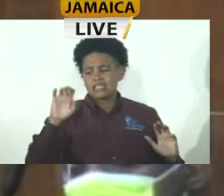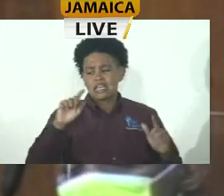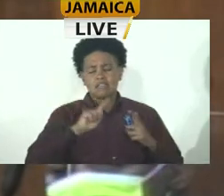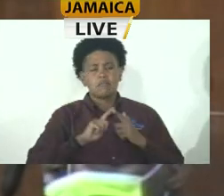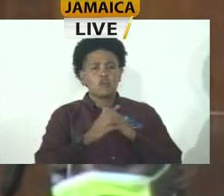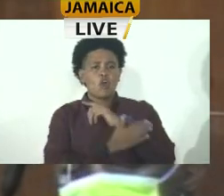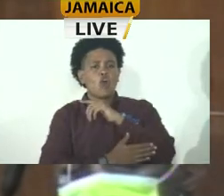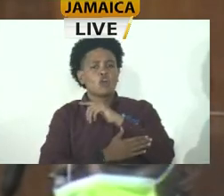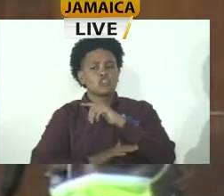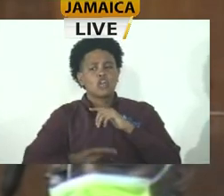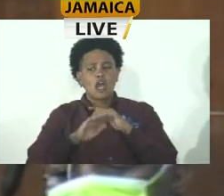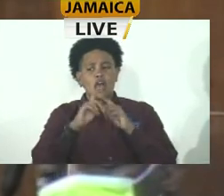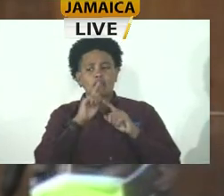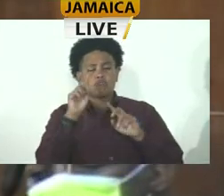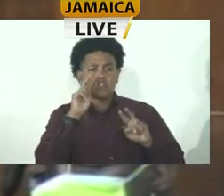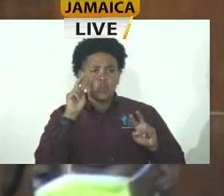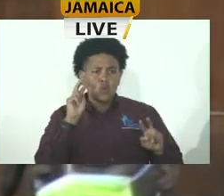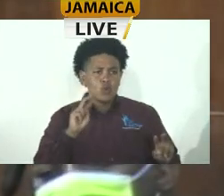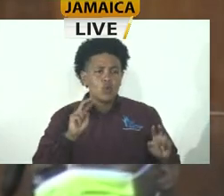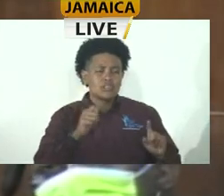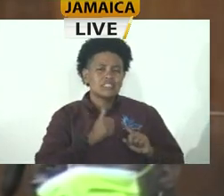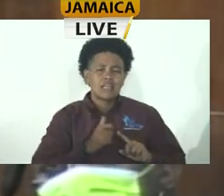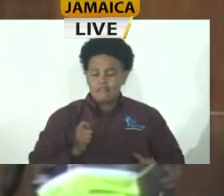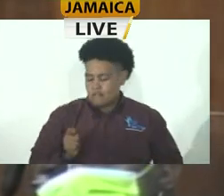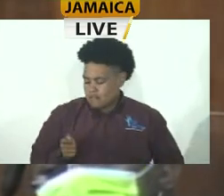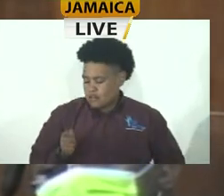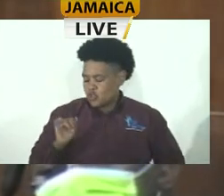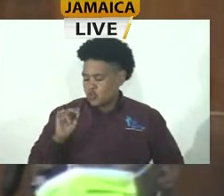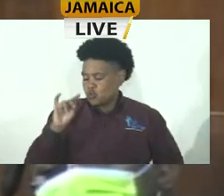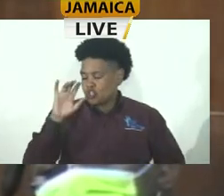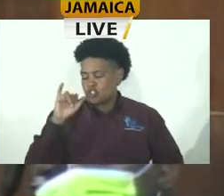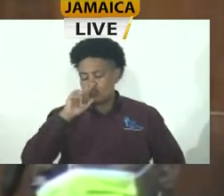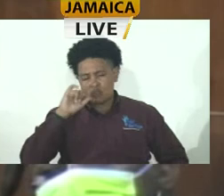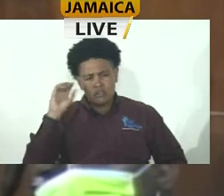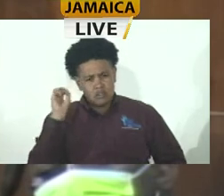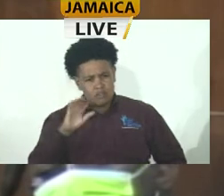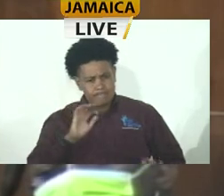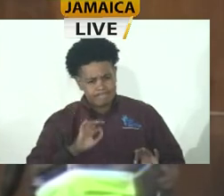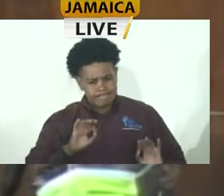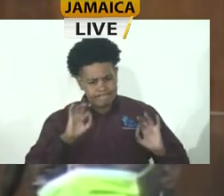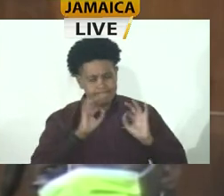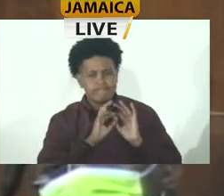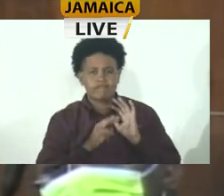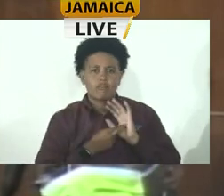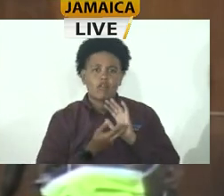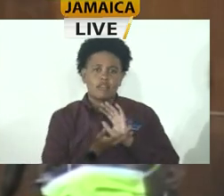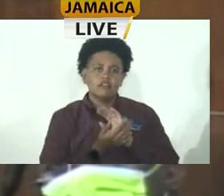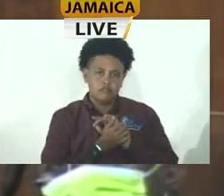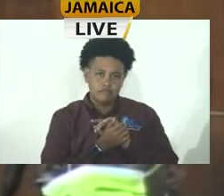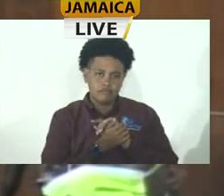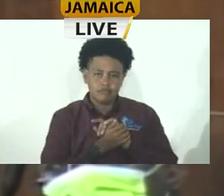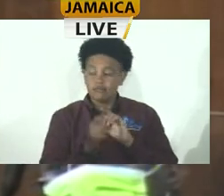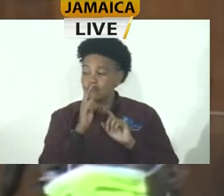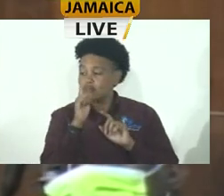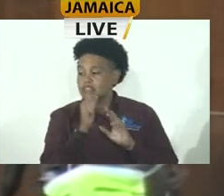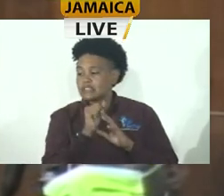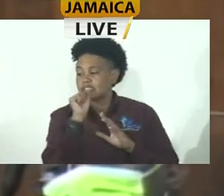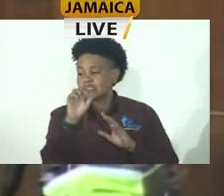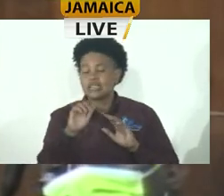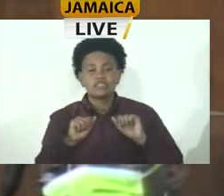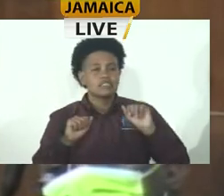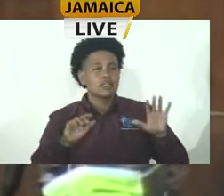country are looking to the judiciary to play a significant role in sending the